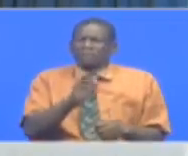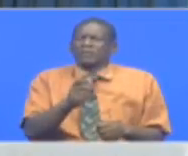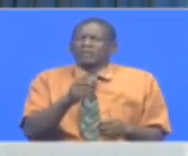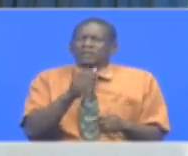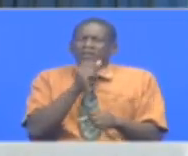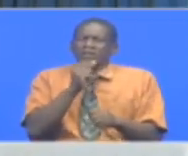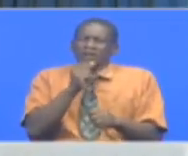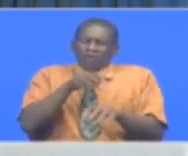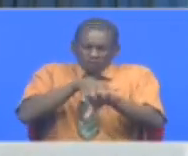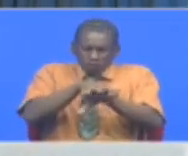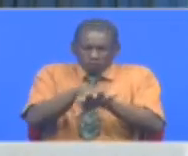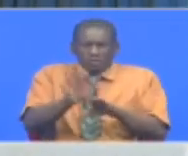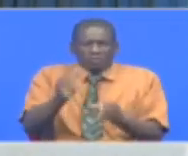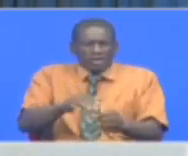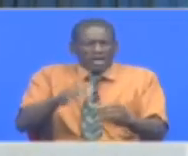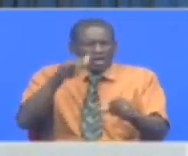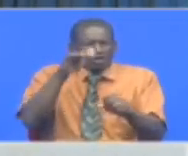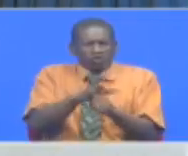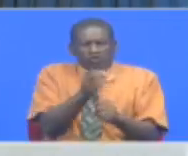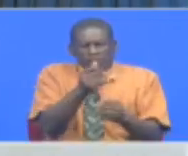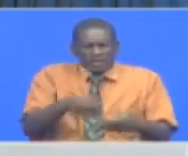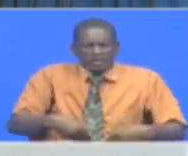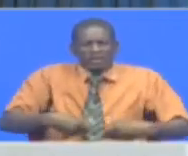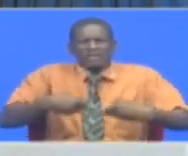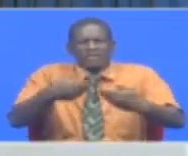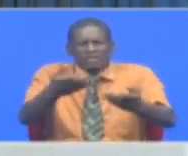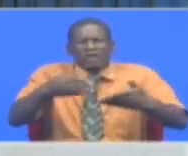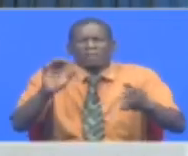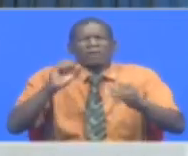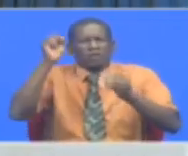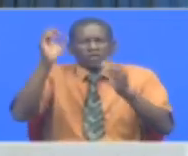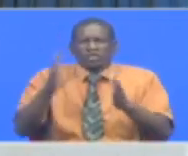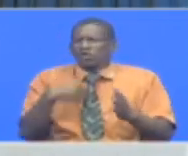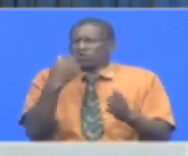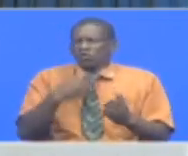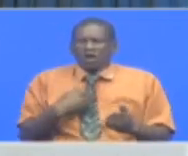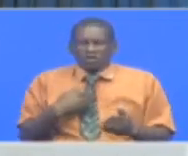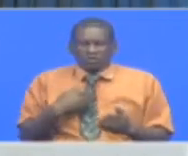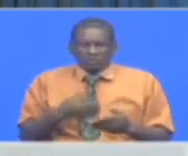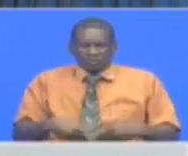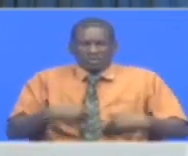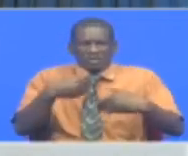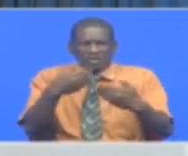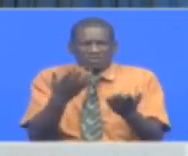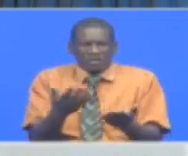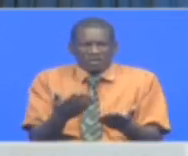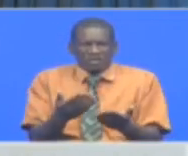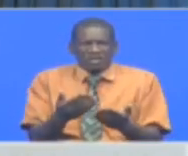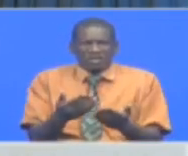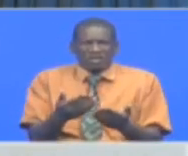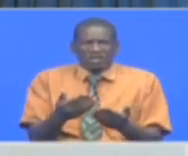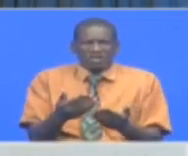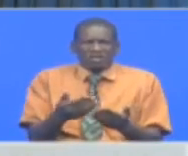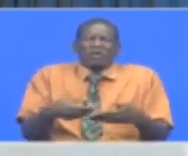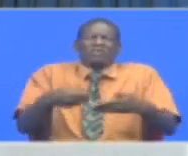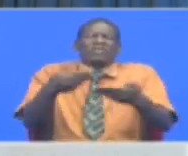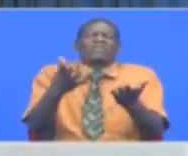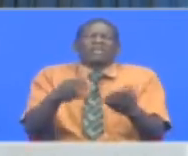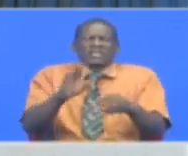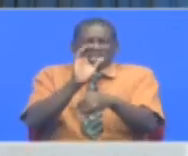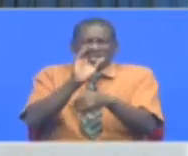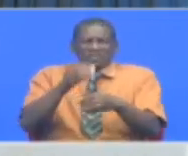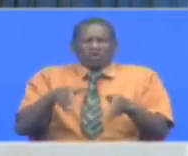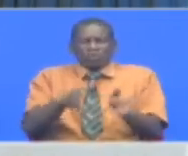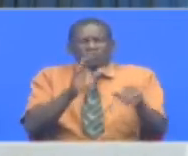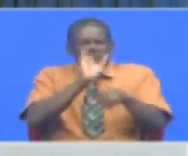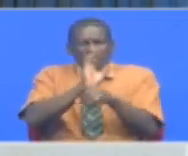say, massive donations from politicians who have been gifted with the pulpit to preach the gospel, sometimes of division, and